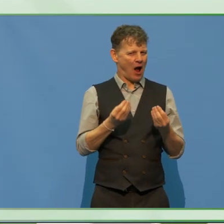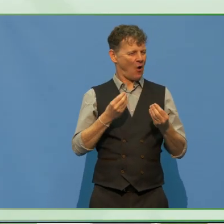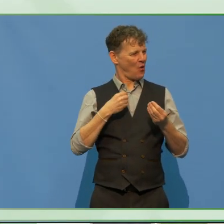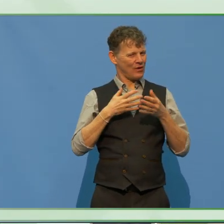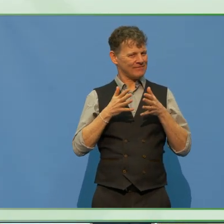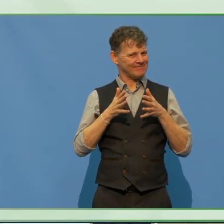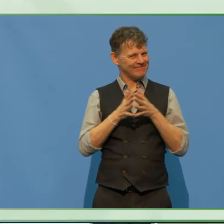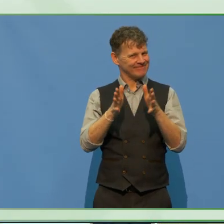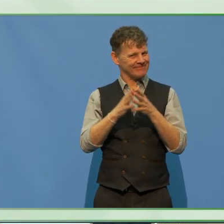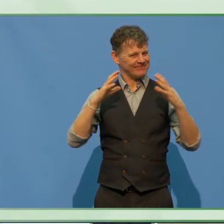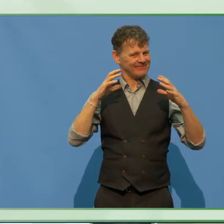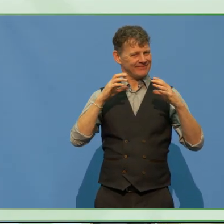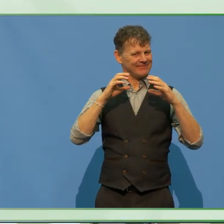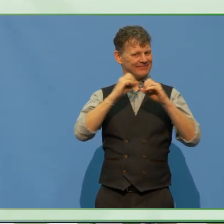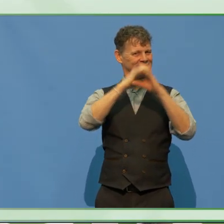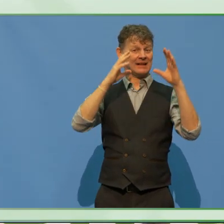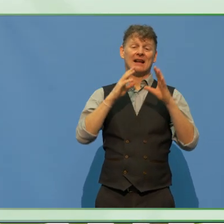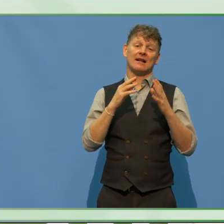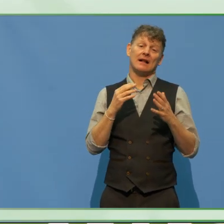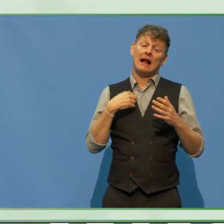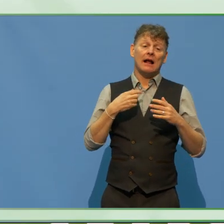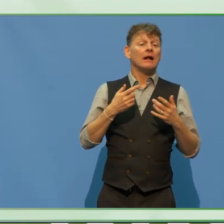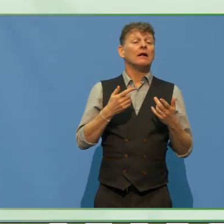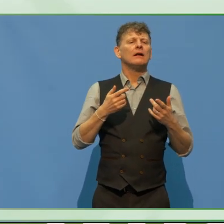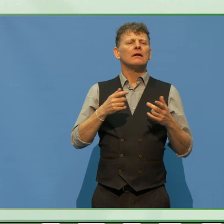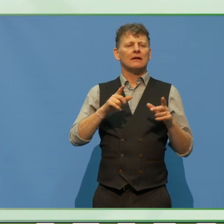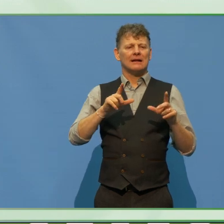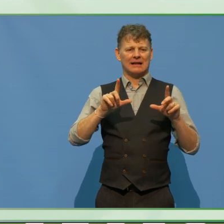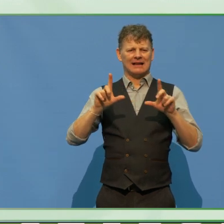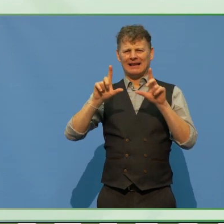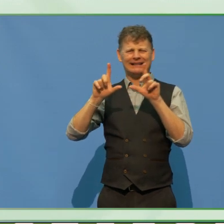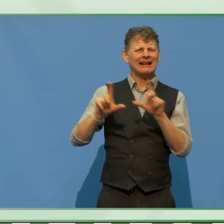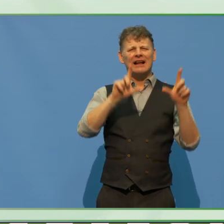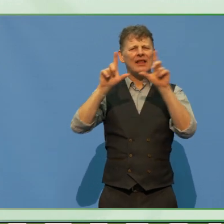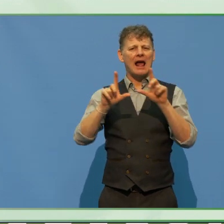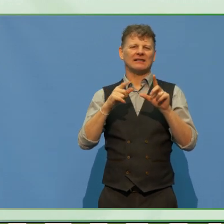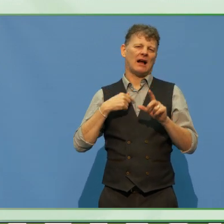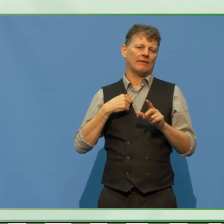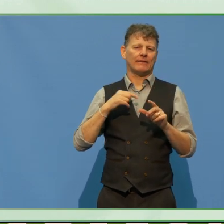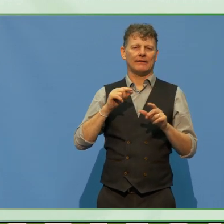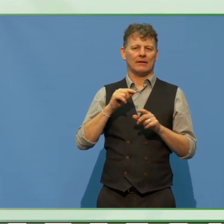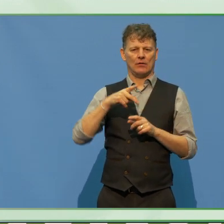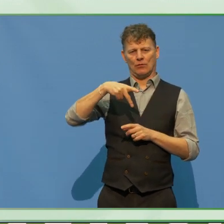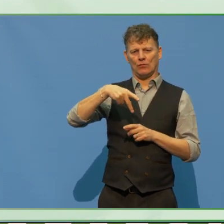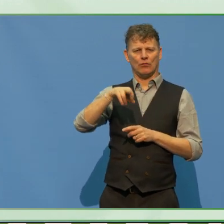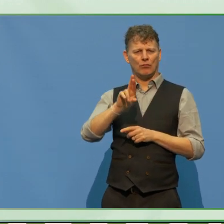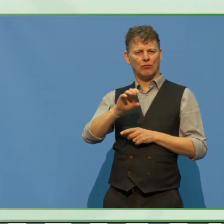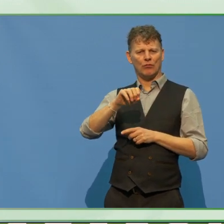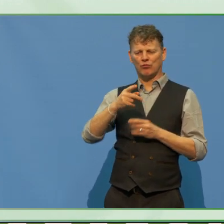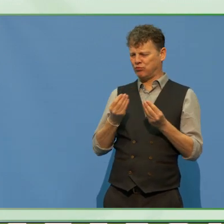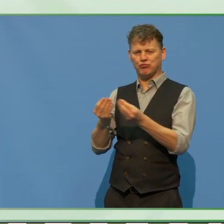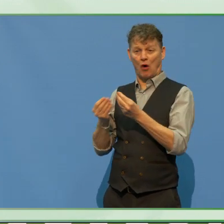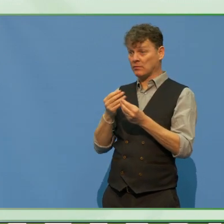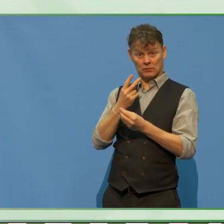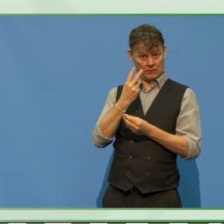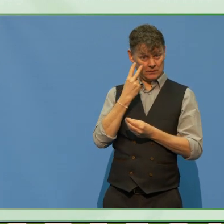I have props. I mean, I think Tilting the Lens is doing a very good job of if you haven't seen some of what Sinead has been doing with